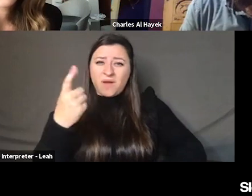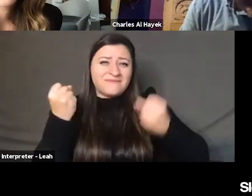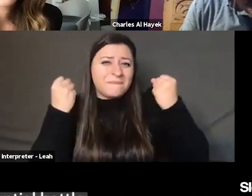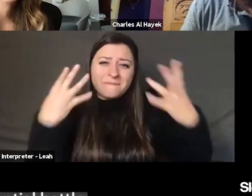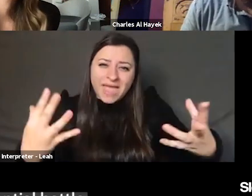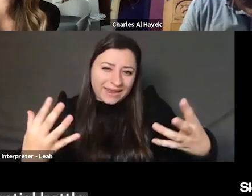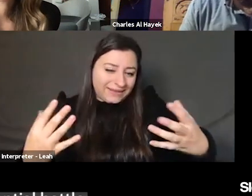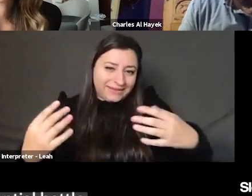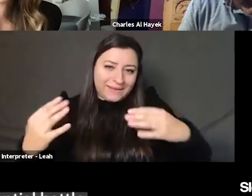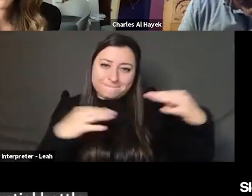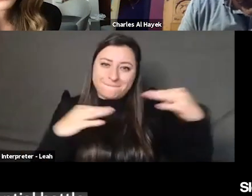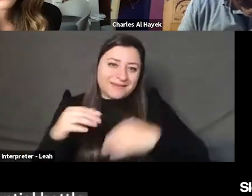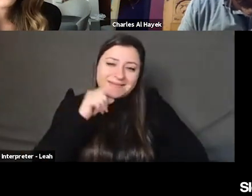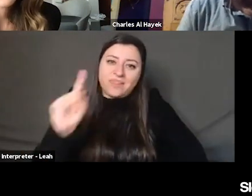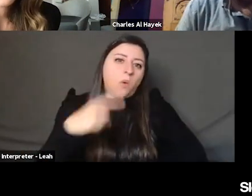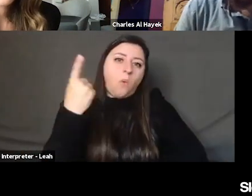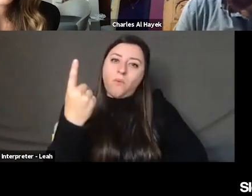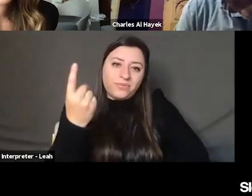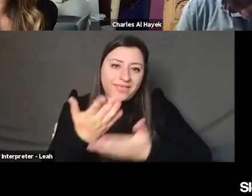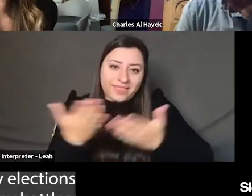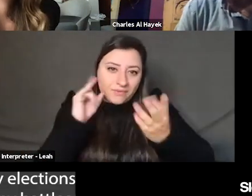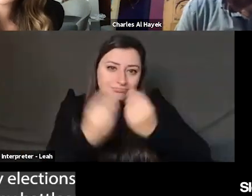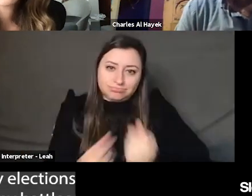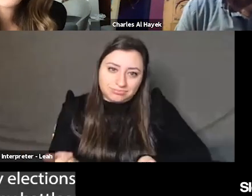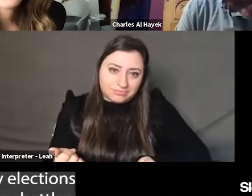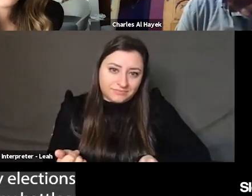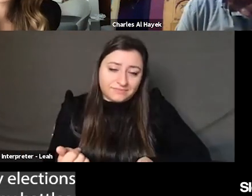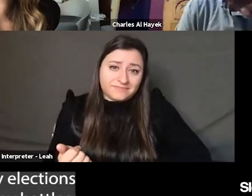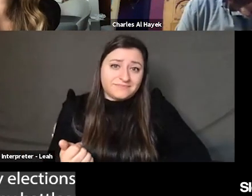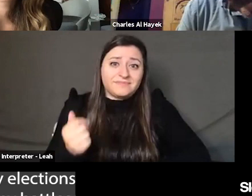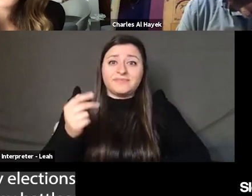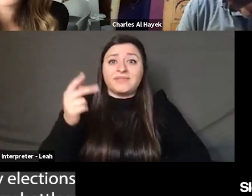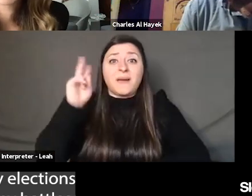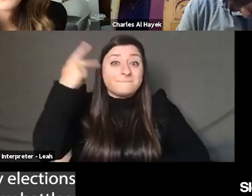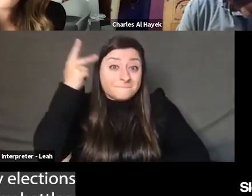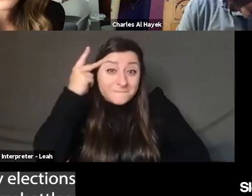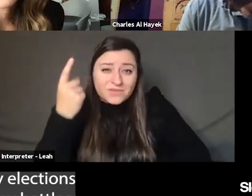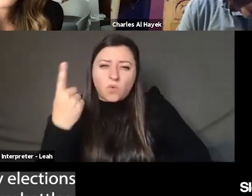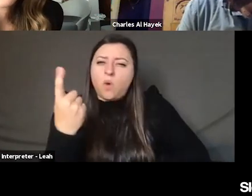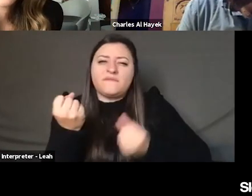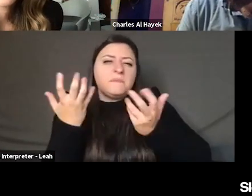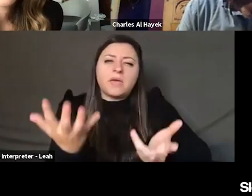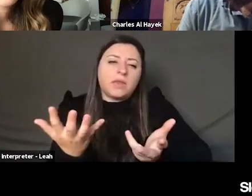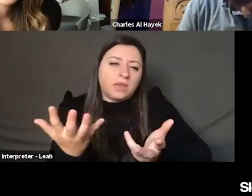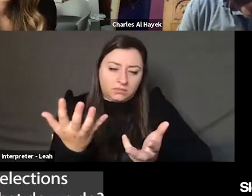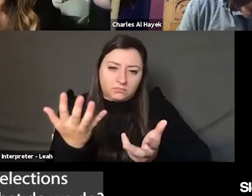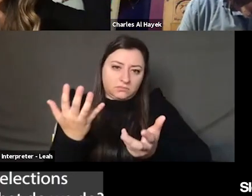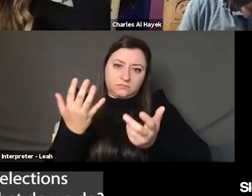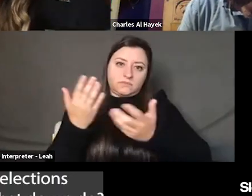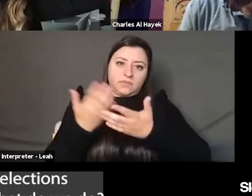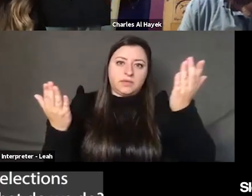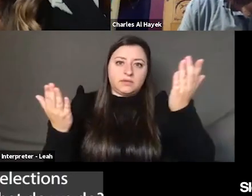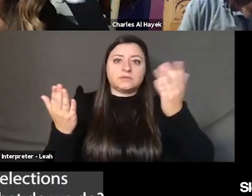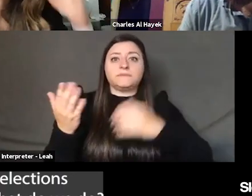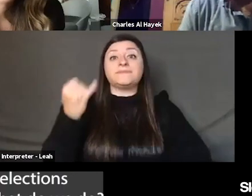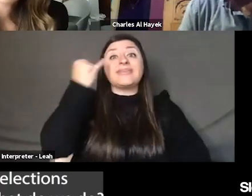battles. It's not the essential battle. Parliamentary elections is one of many battles. Because